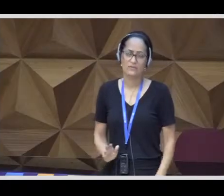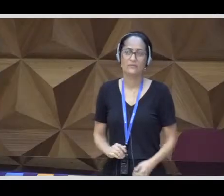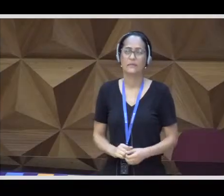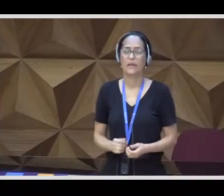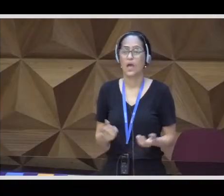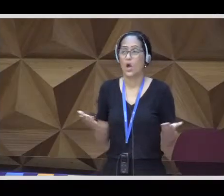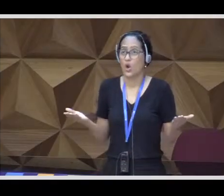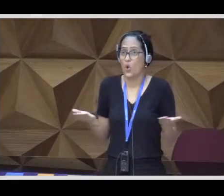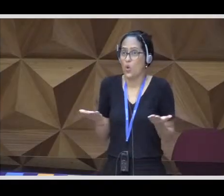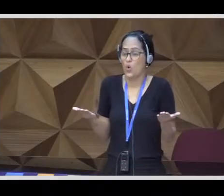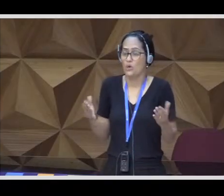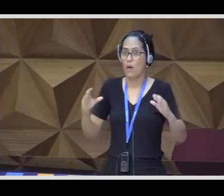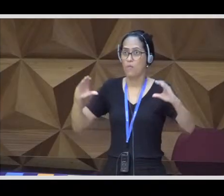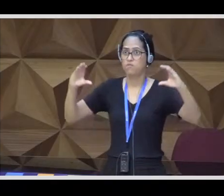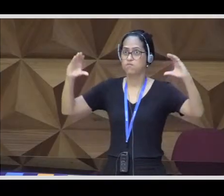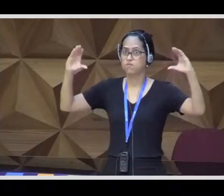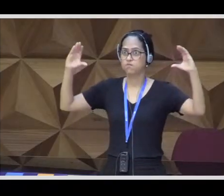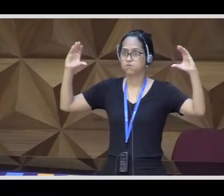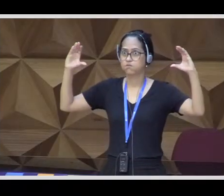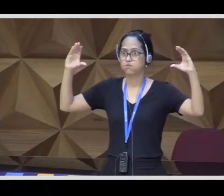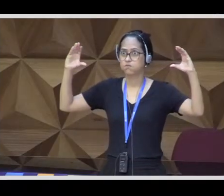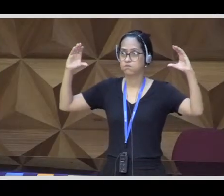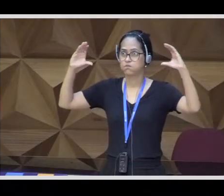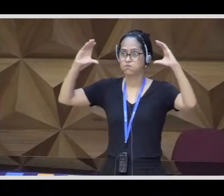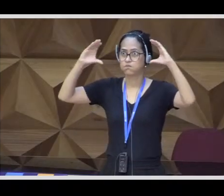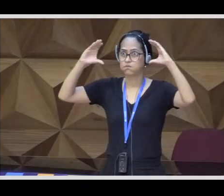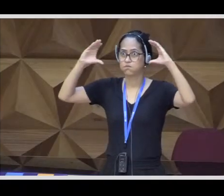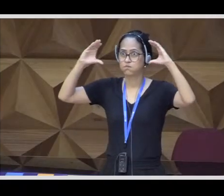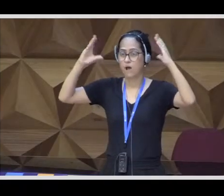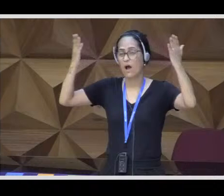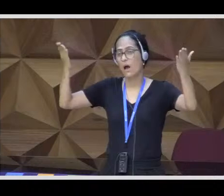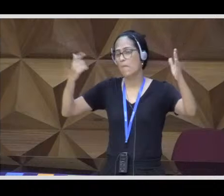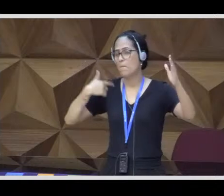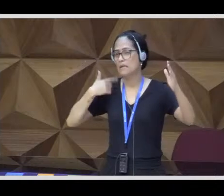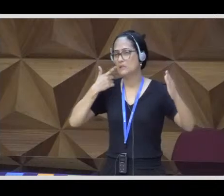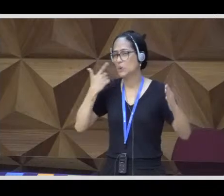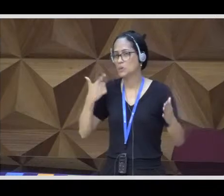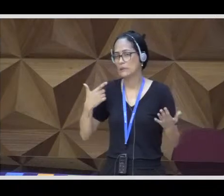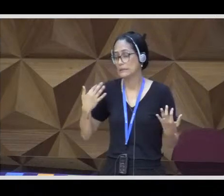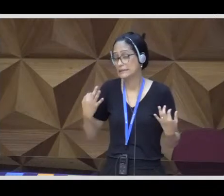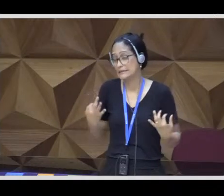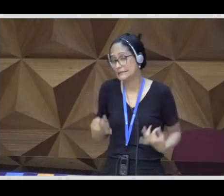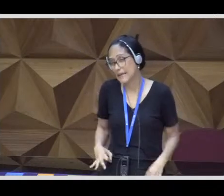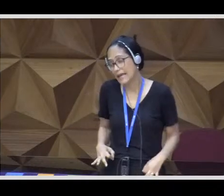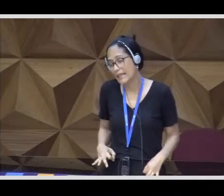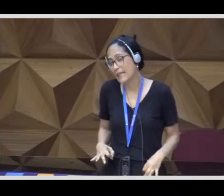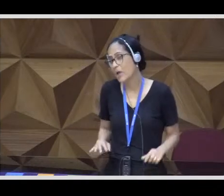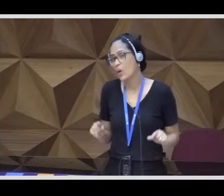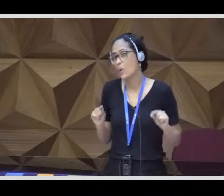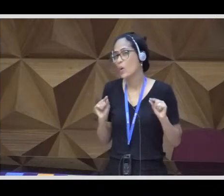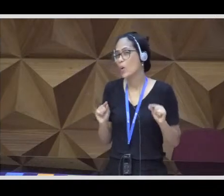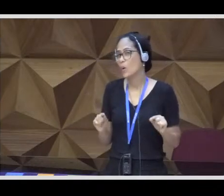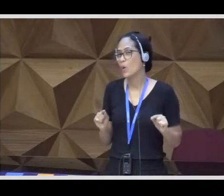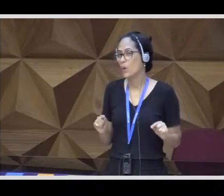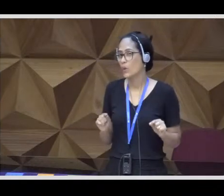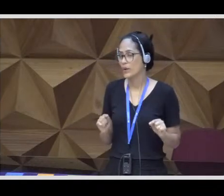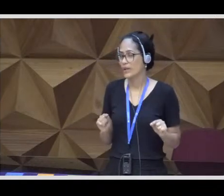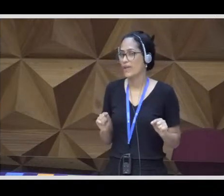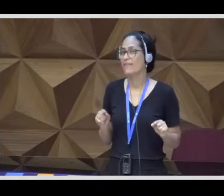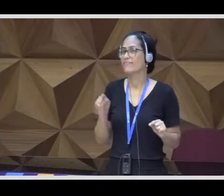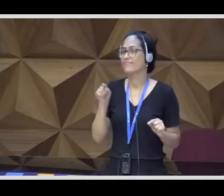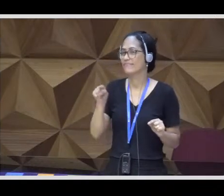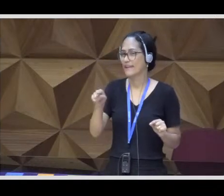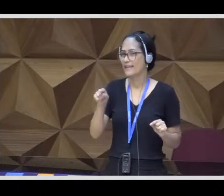from the rest of the world. But I'm not sure that Apple's first solution to that was super successful.